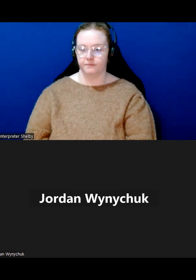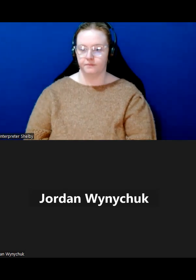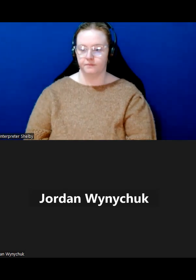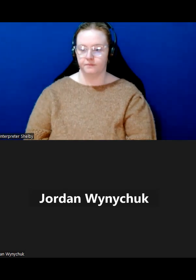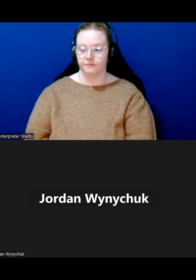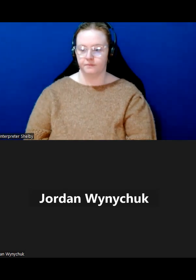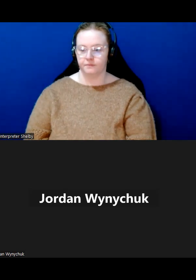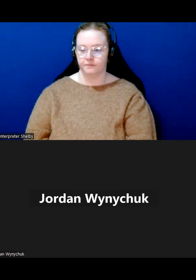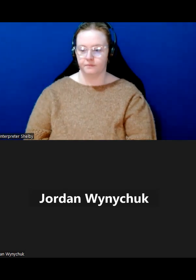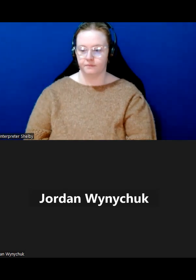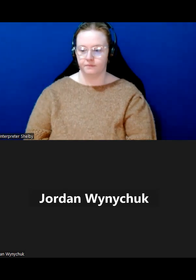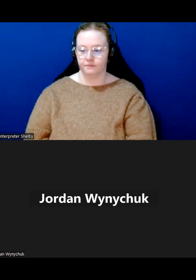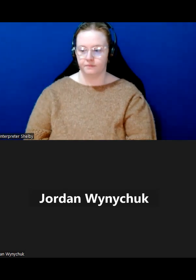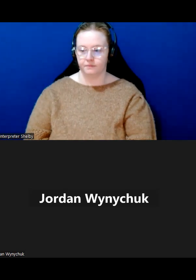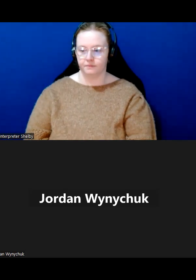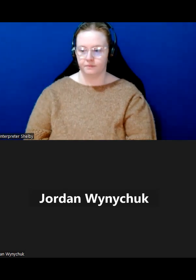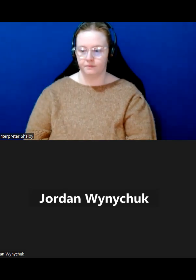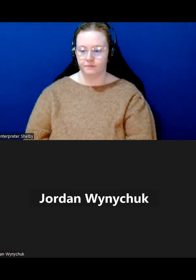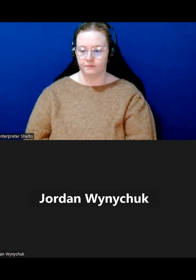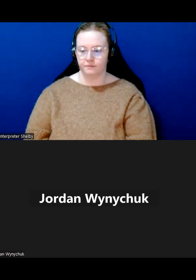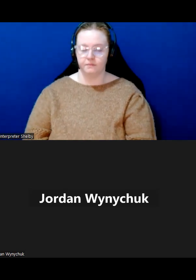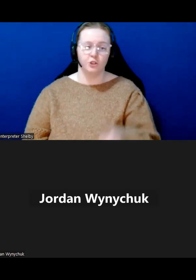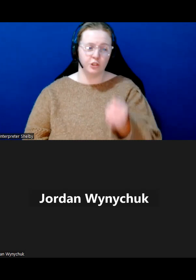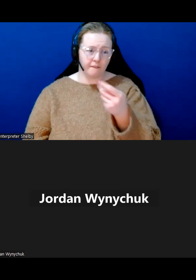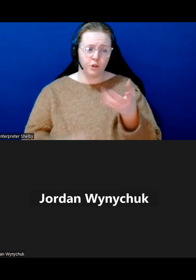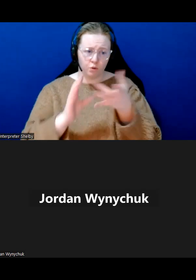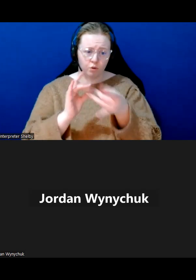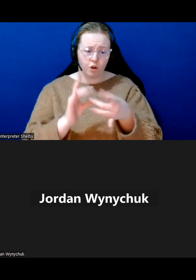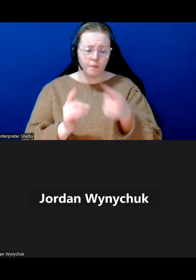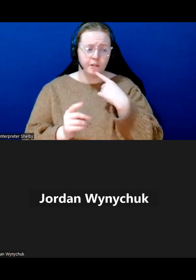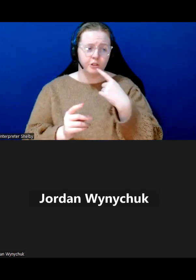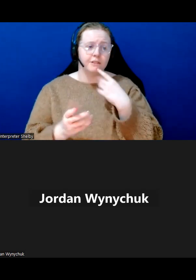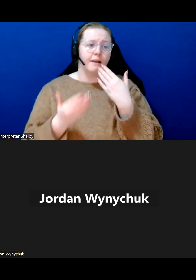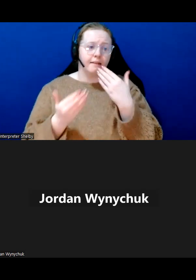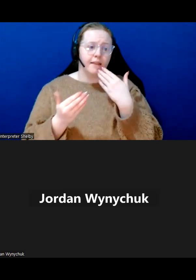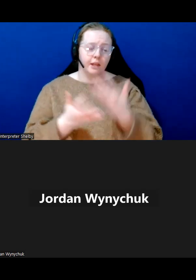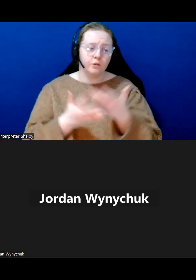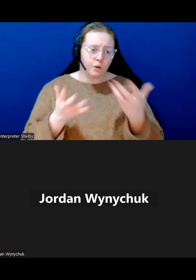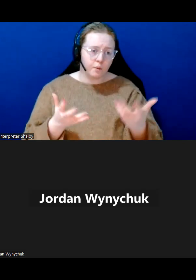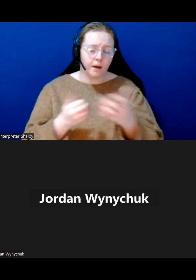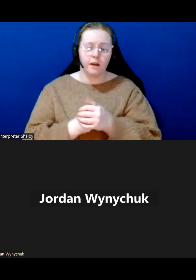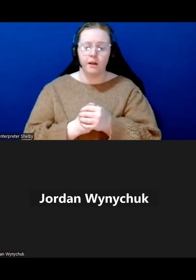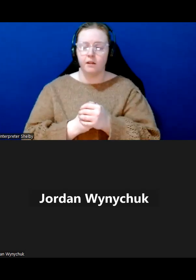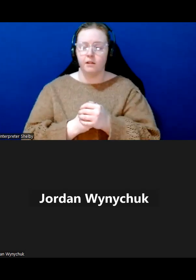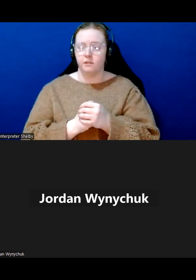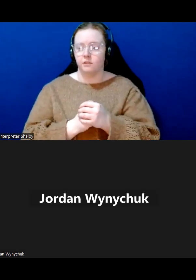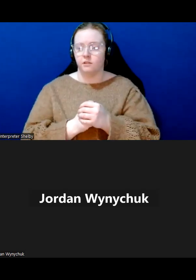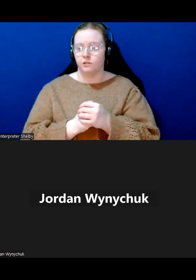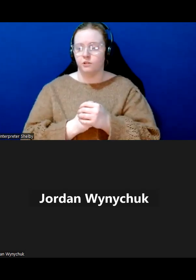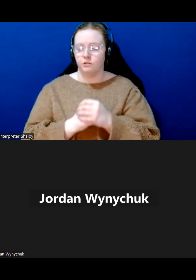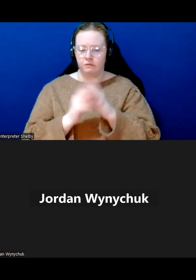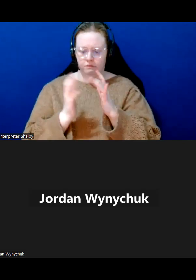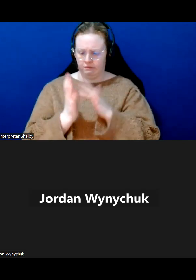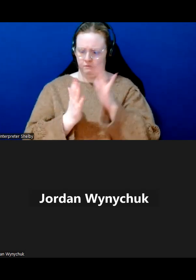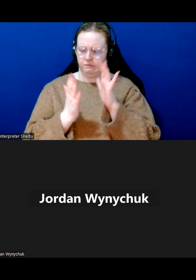Well, there's a few comments just saying thank you all so much, very much. Oh, I lost that one. That went